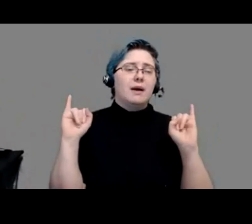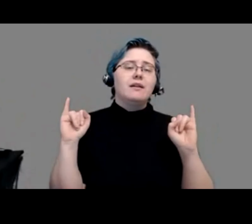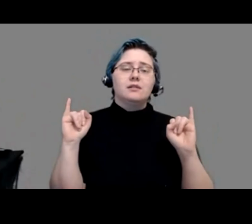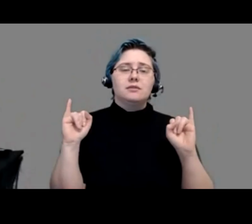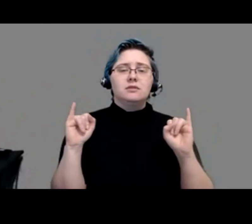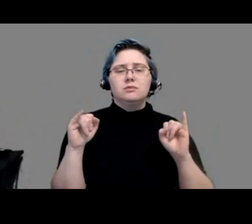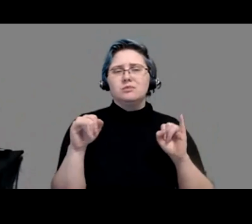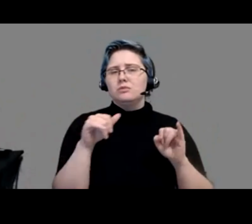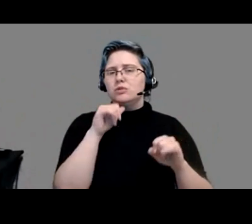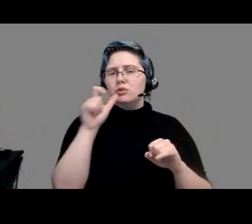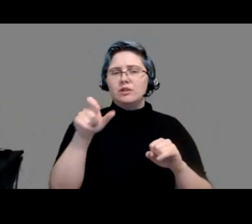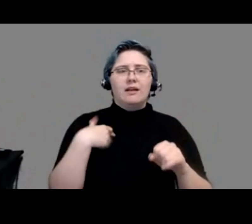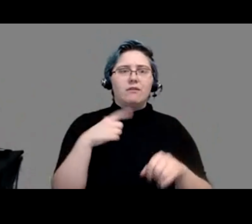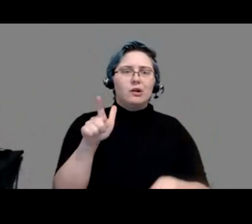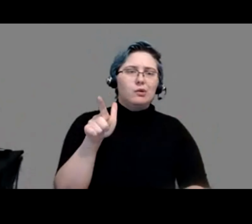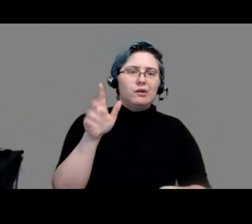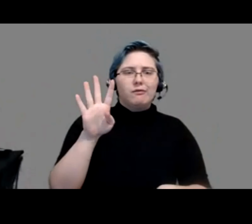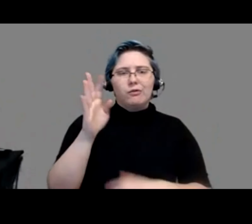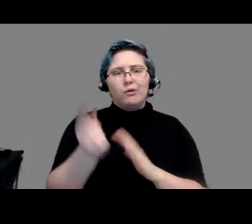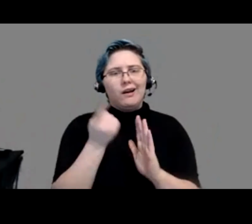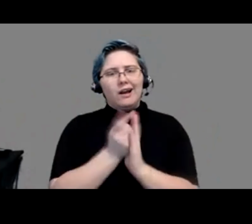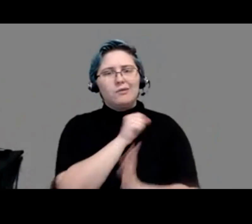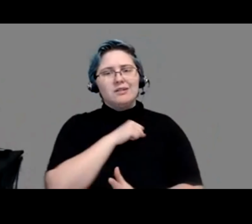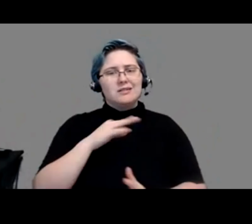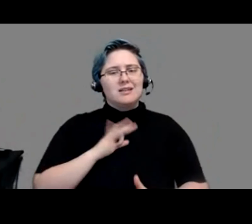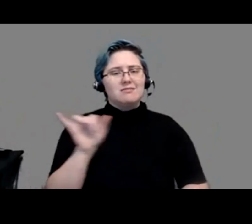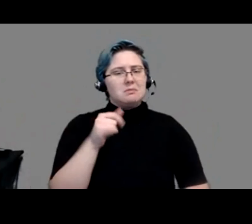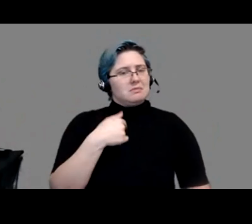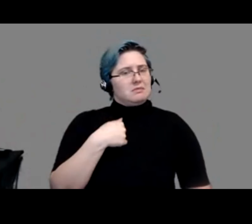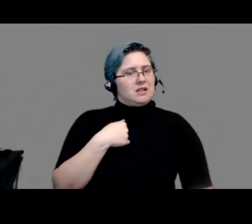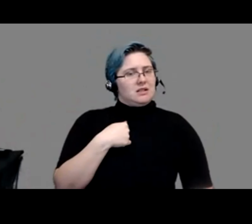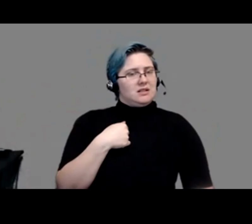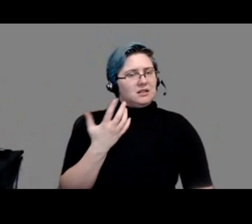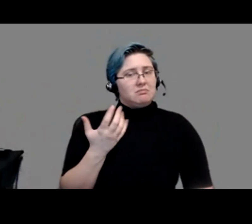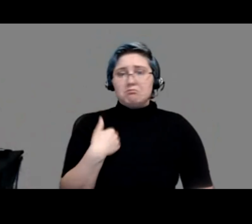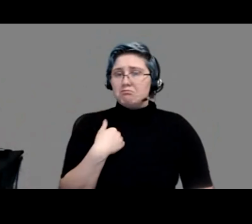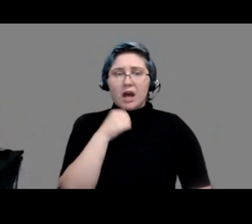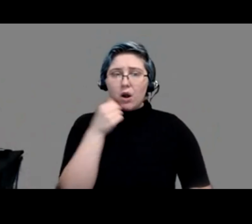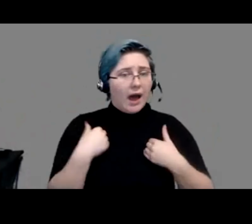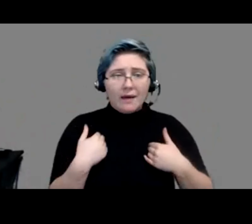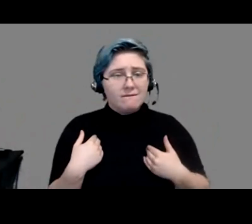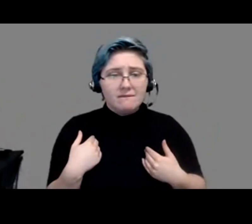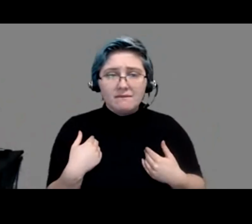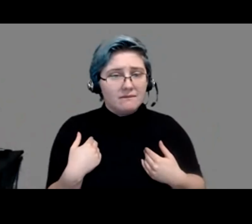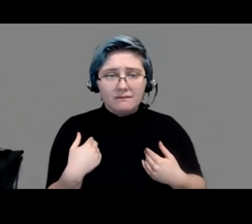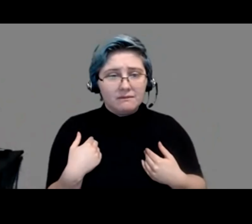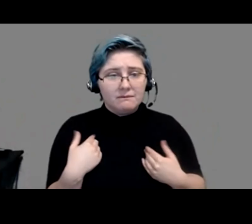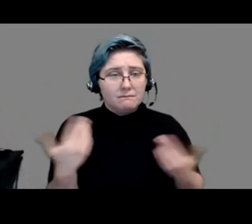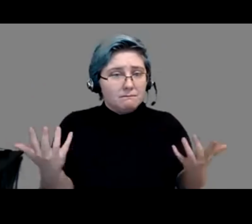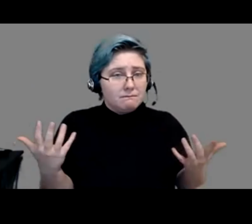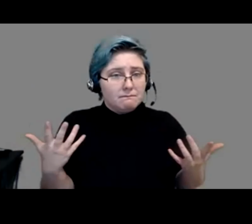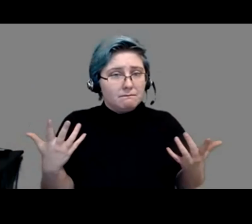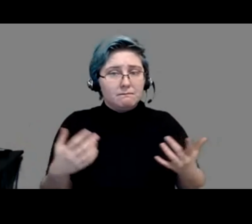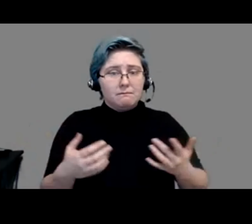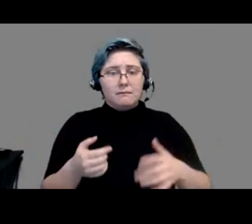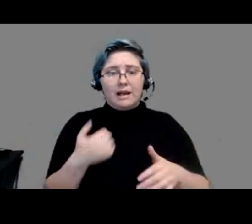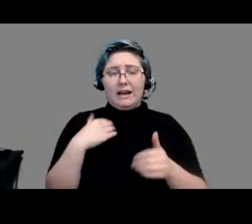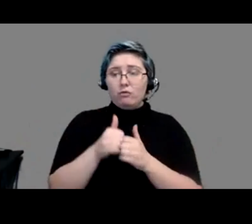don't have to have 24-hour staff. Like me, I don't have 24-hour staff. I have my